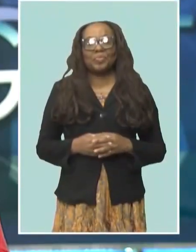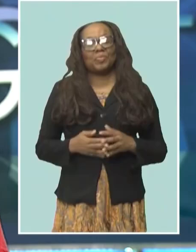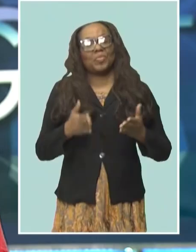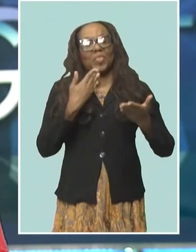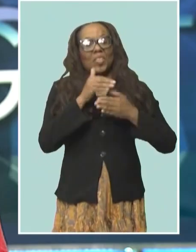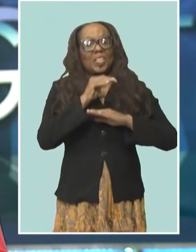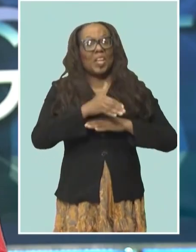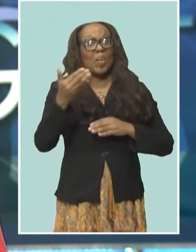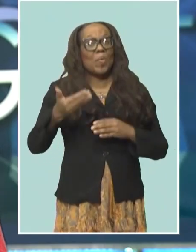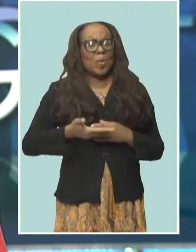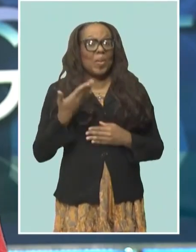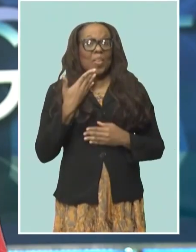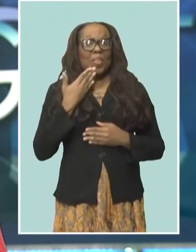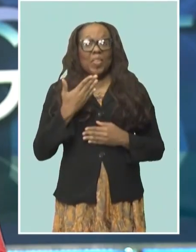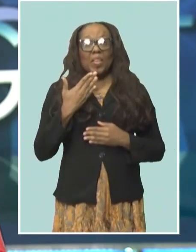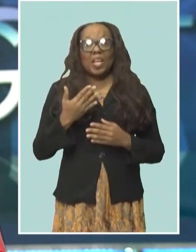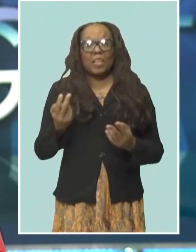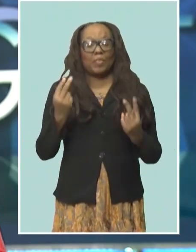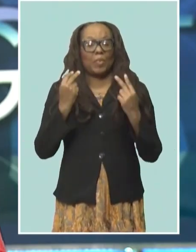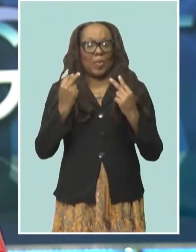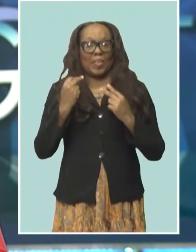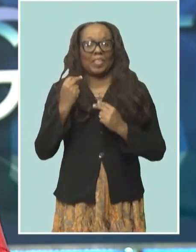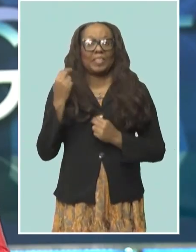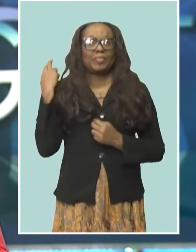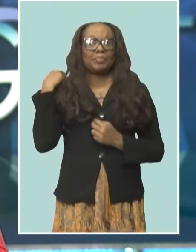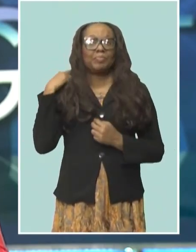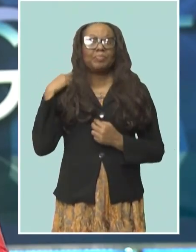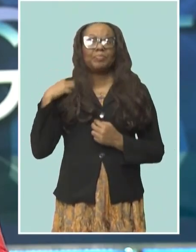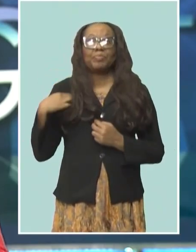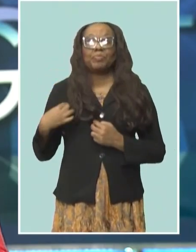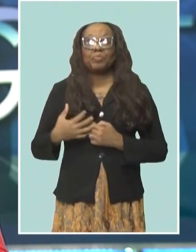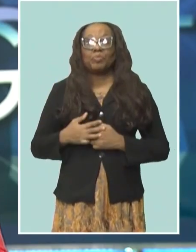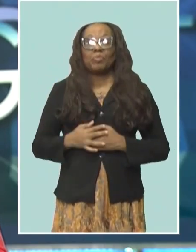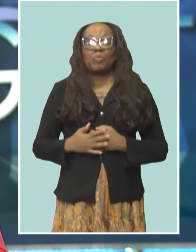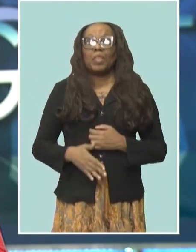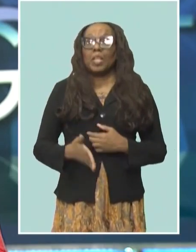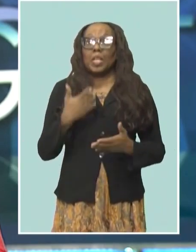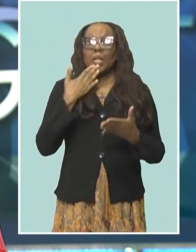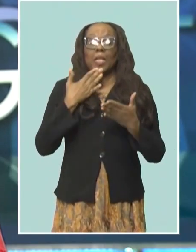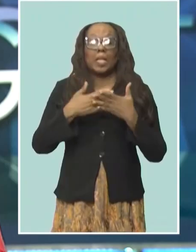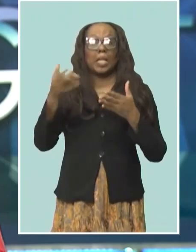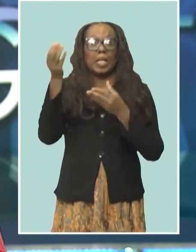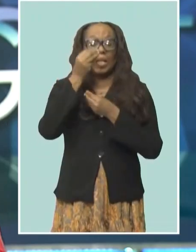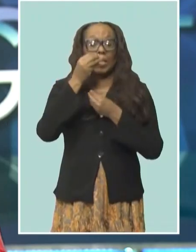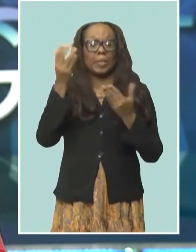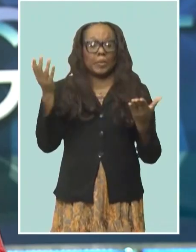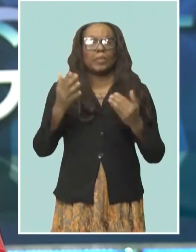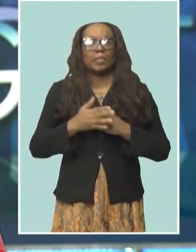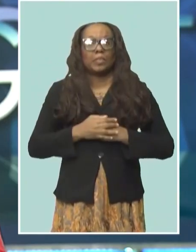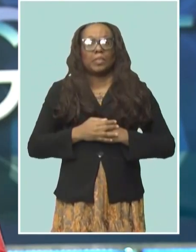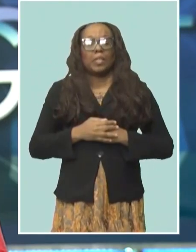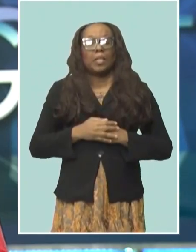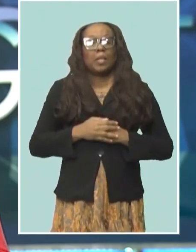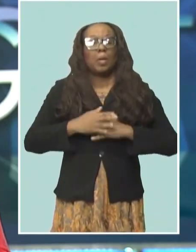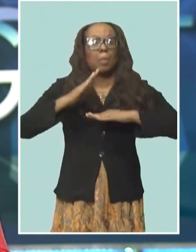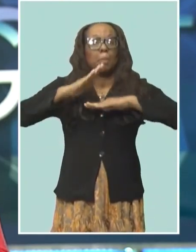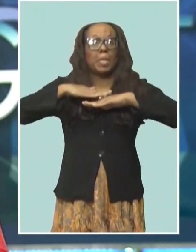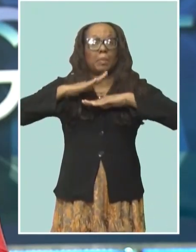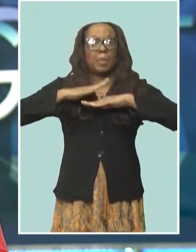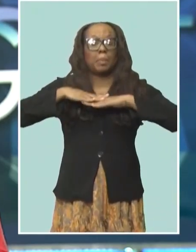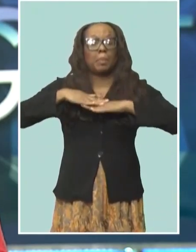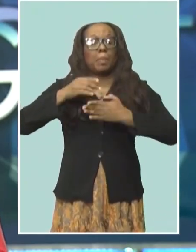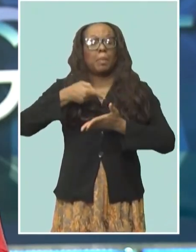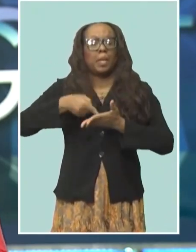Good night and welcome. Thank you so much for joining us. We start with some good news tonight for minimum wage workers. Come